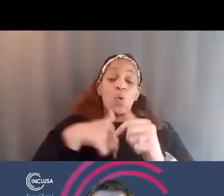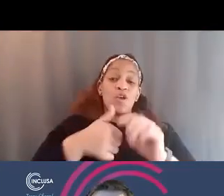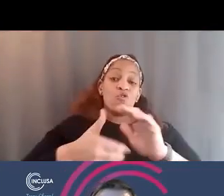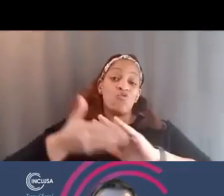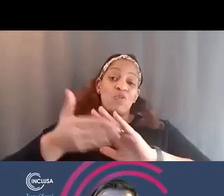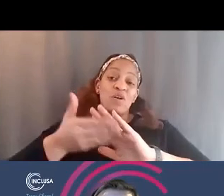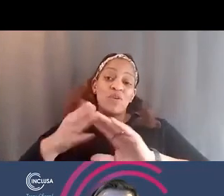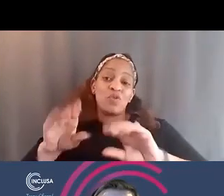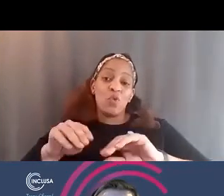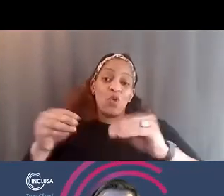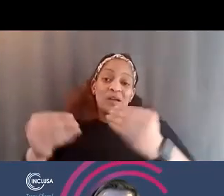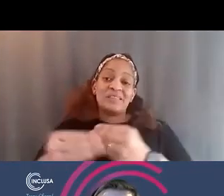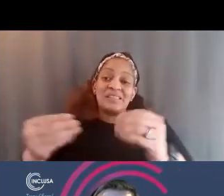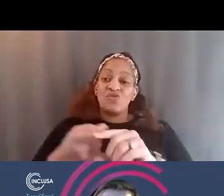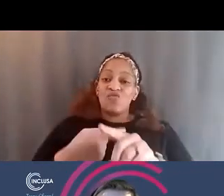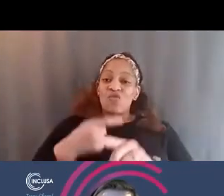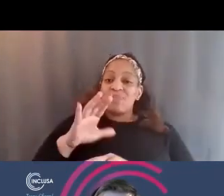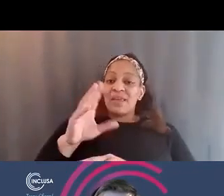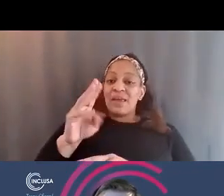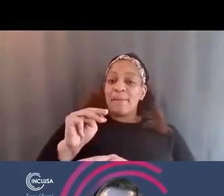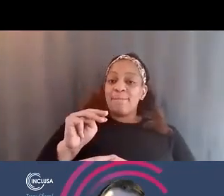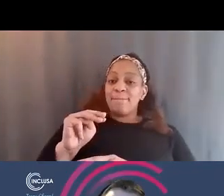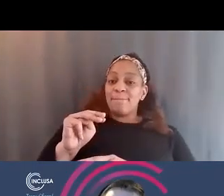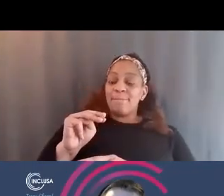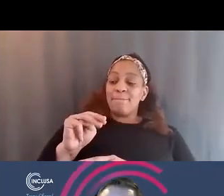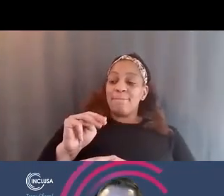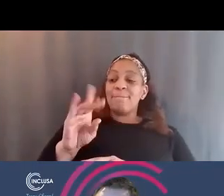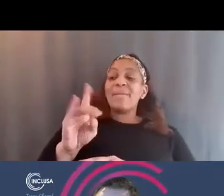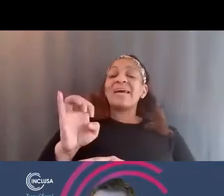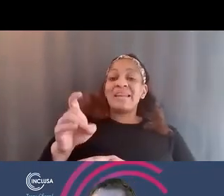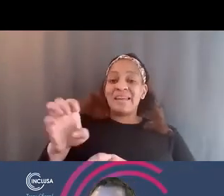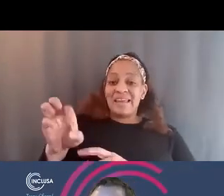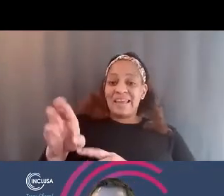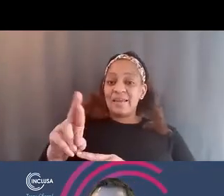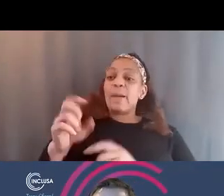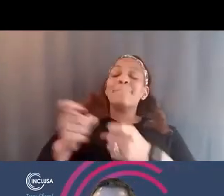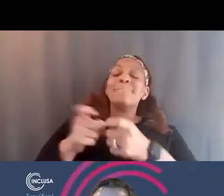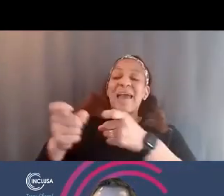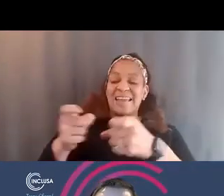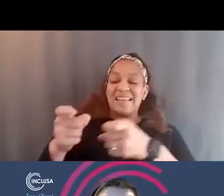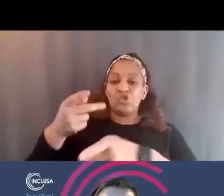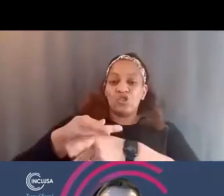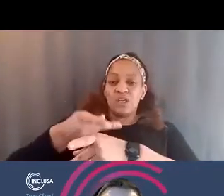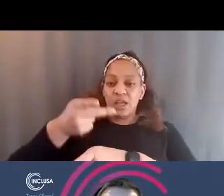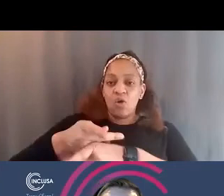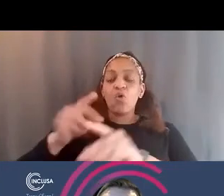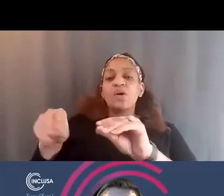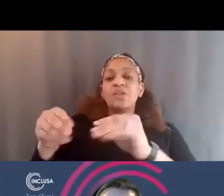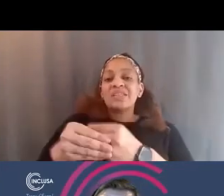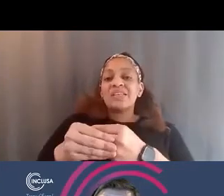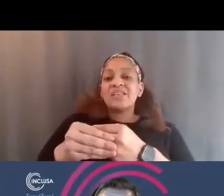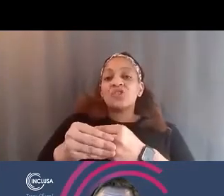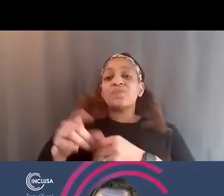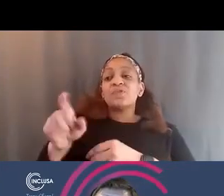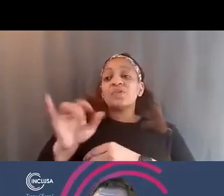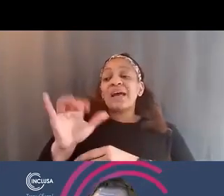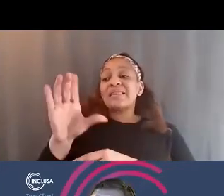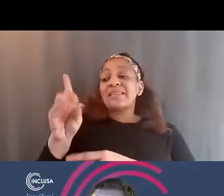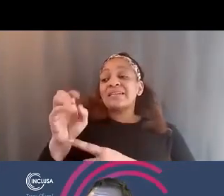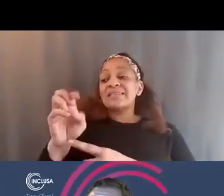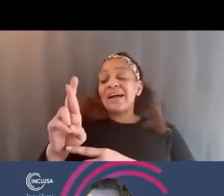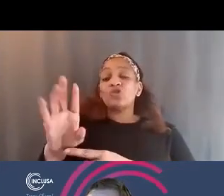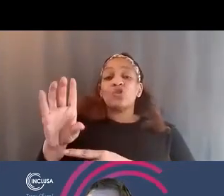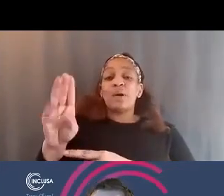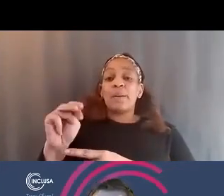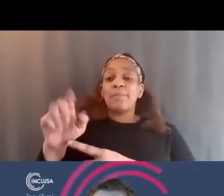payment, as Dr. Mills talked about, is really spread, and we try to evaluate individual acuity and the cost of